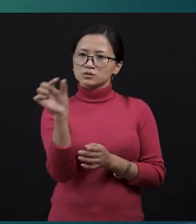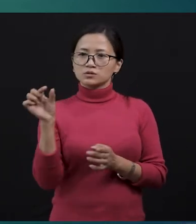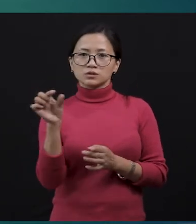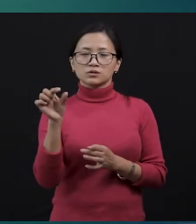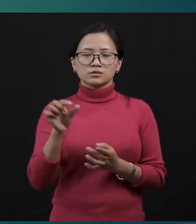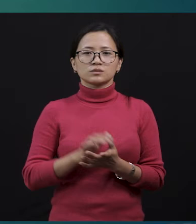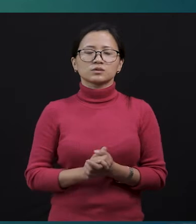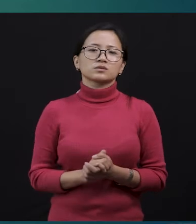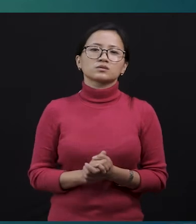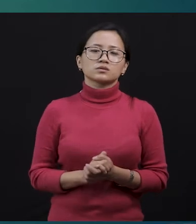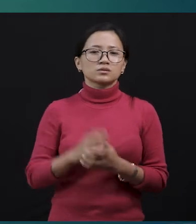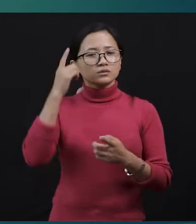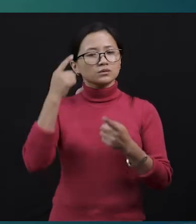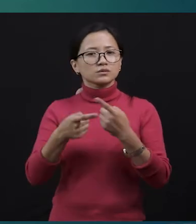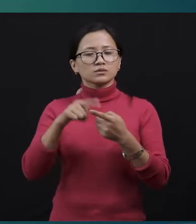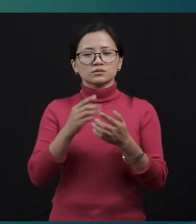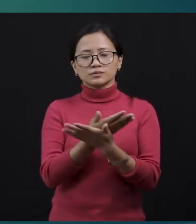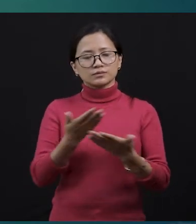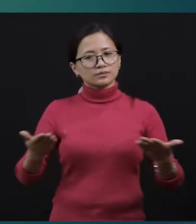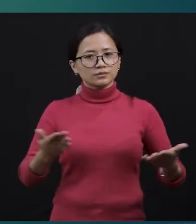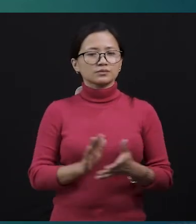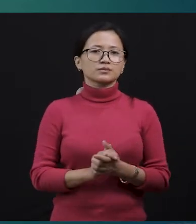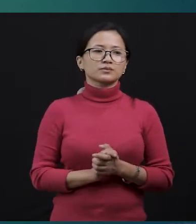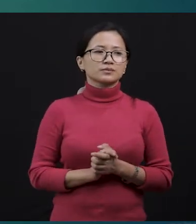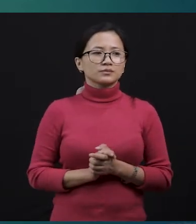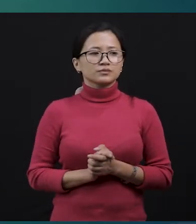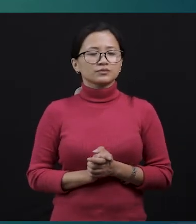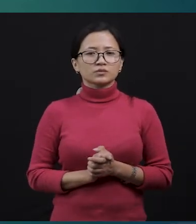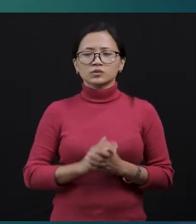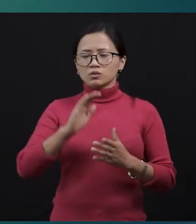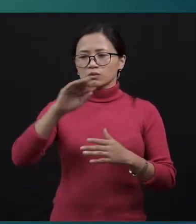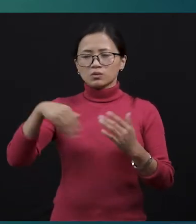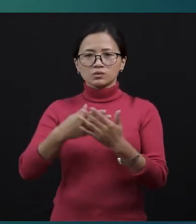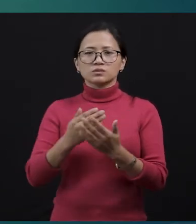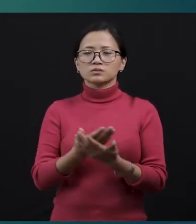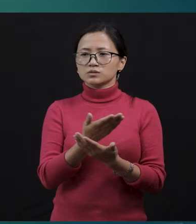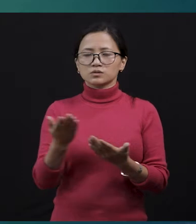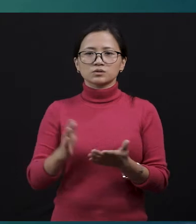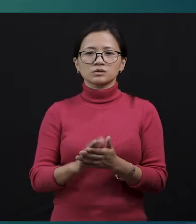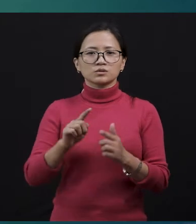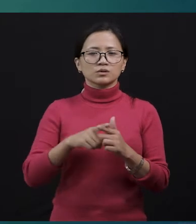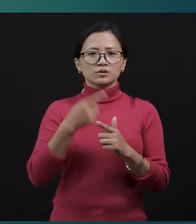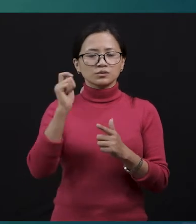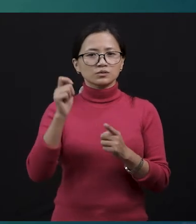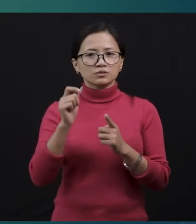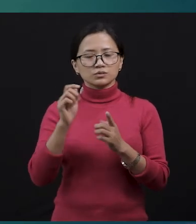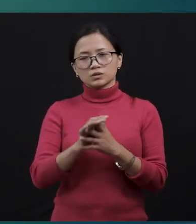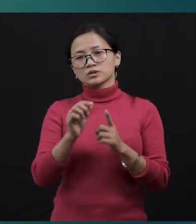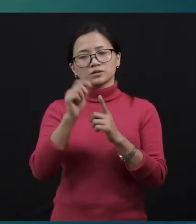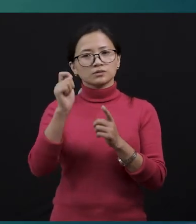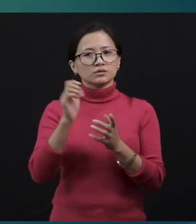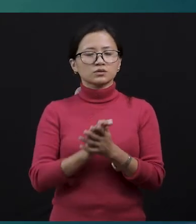right? So they also tried to experiment things like that. And all those projects cost $56 million.